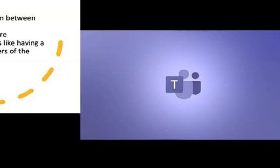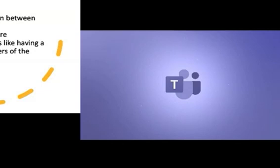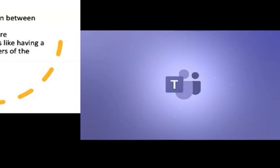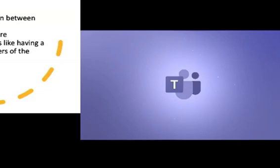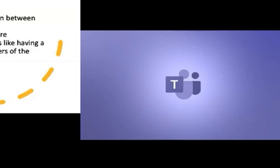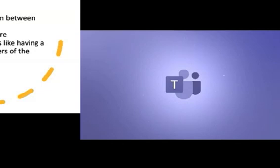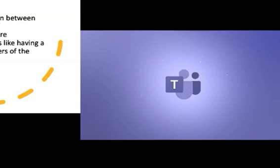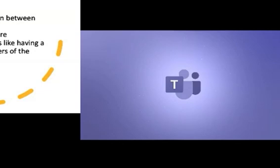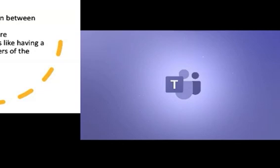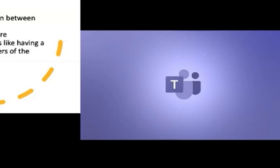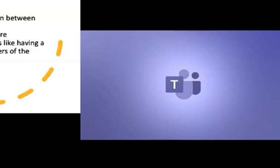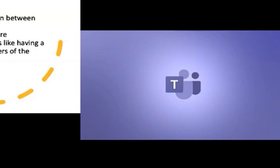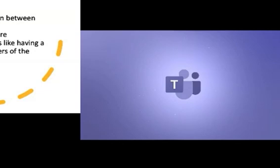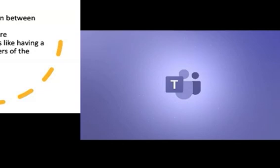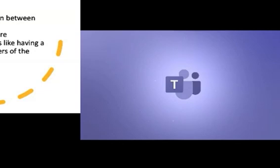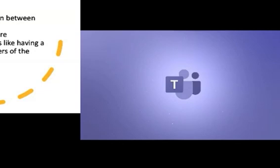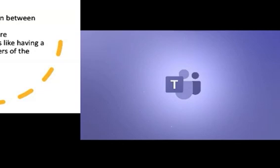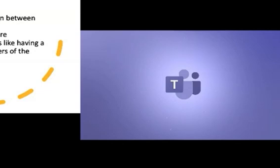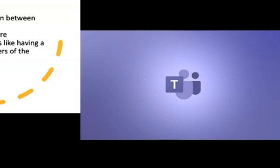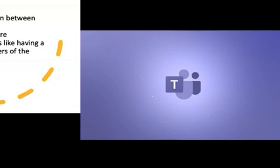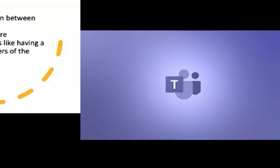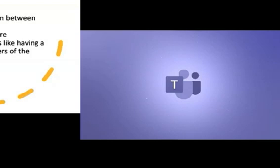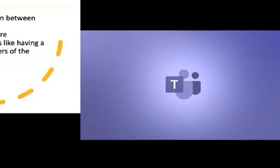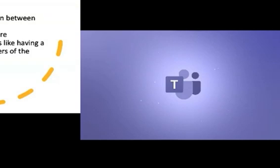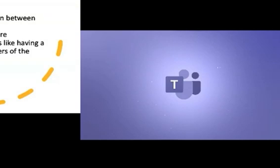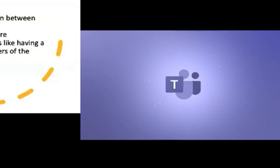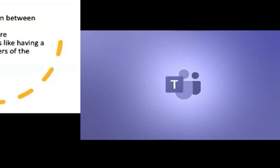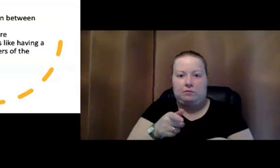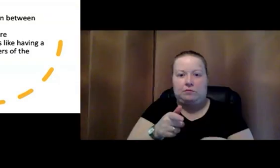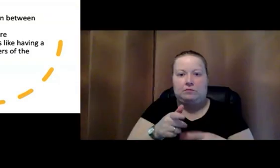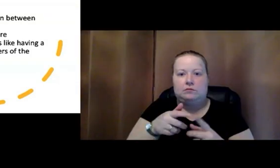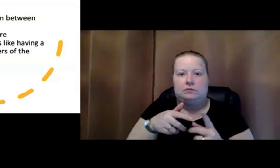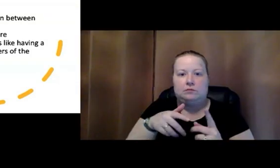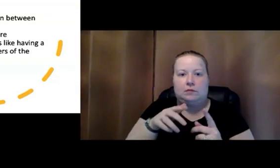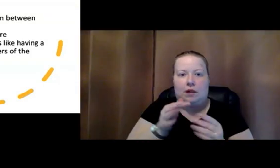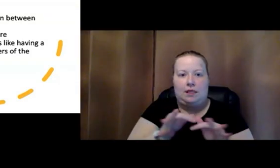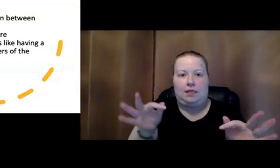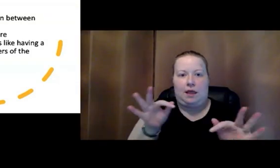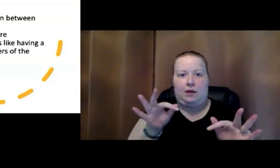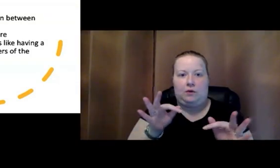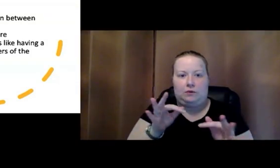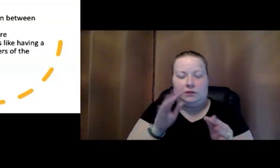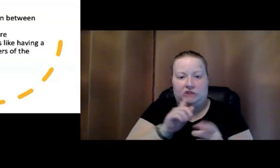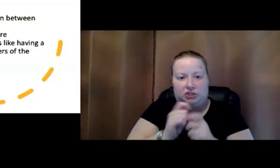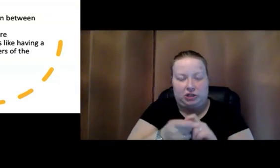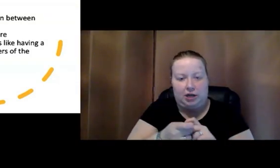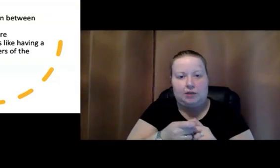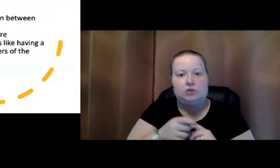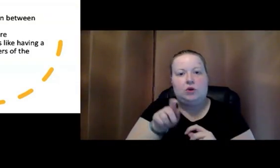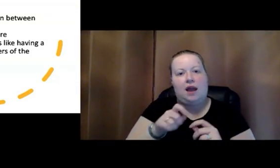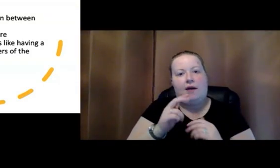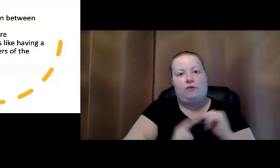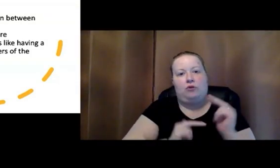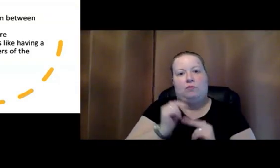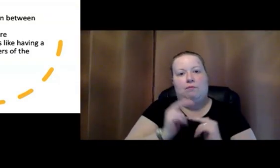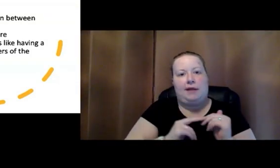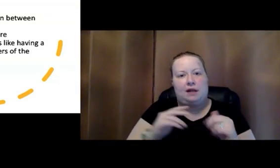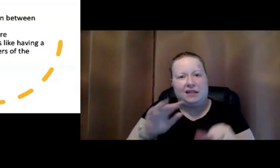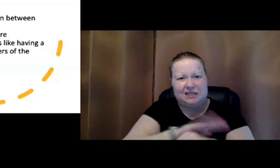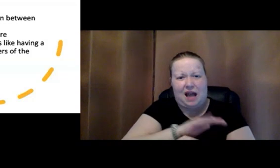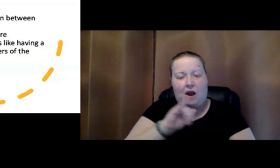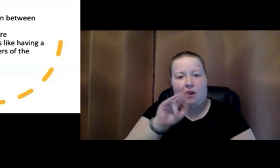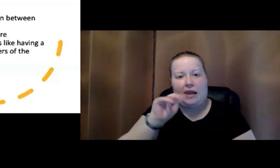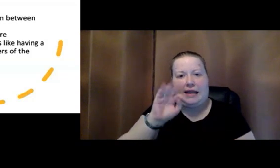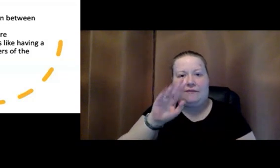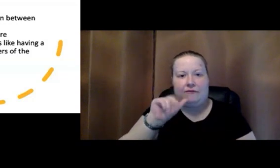things, but we know that anytime these language products change, we have to build entire infrastructures at great expense in